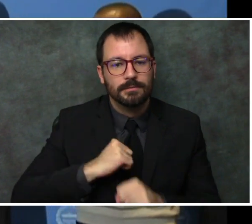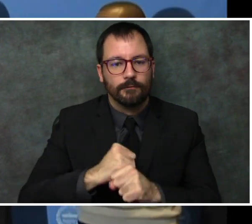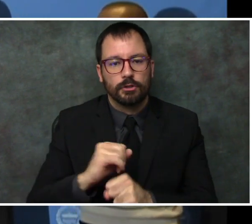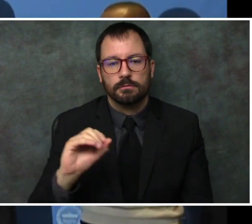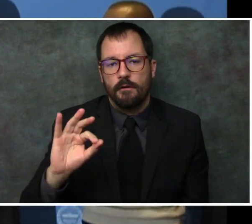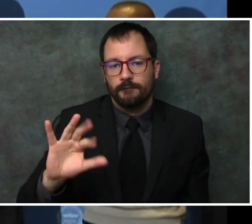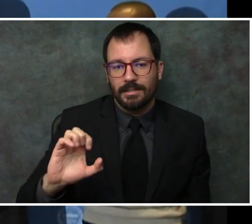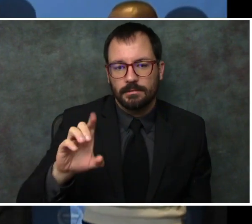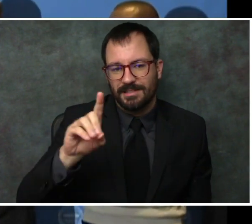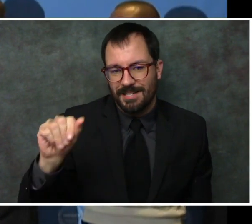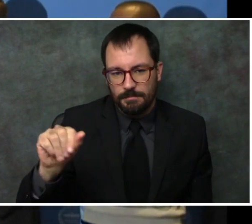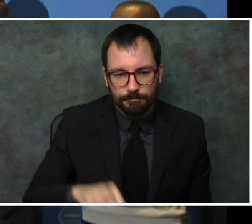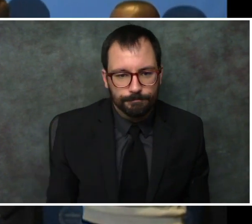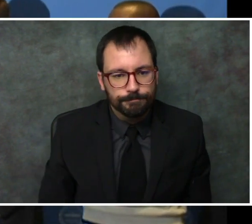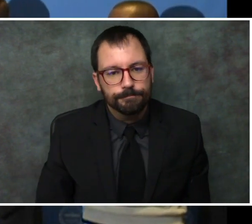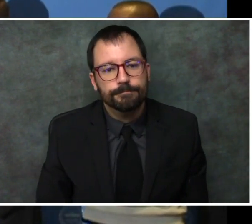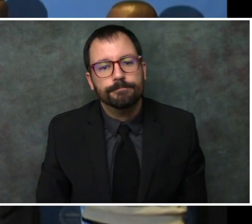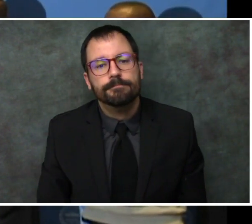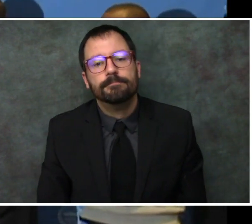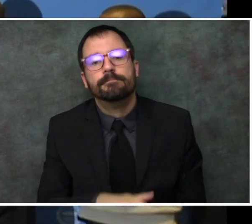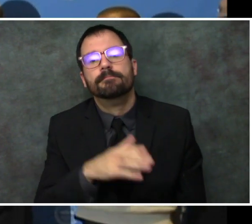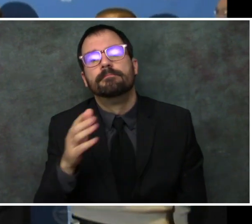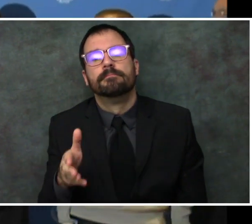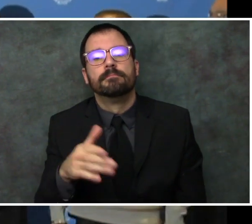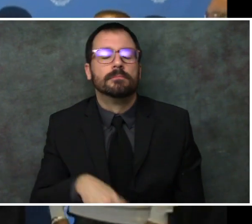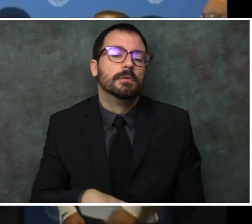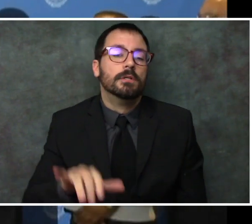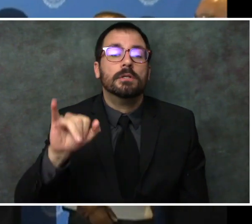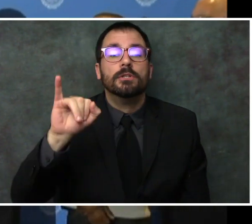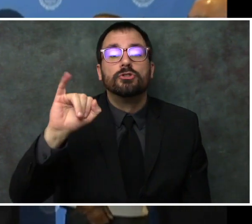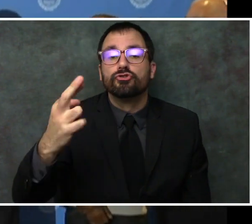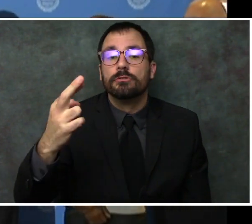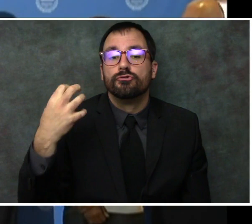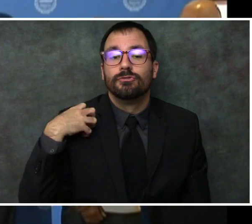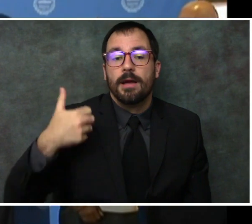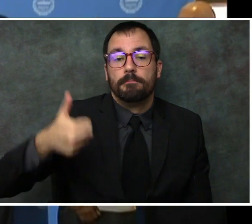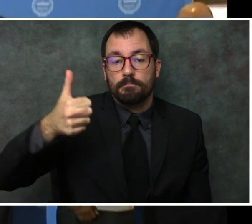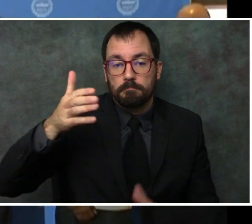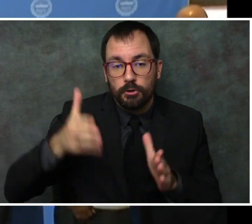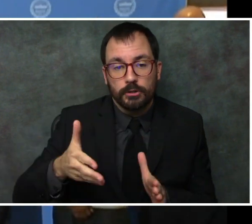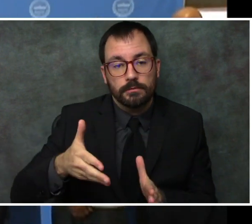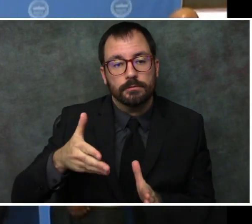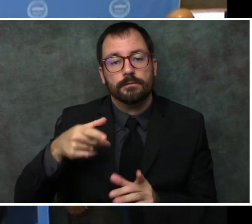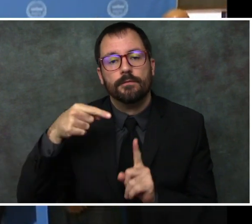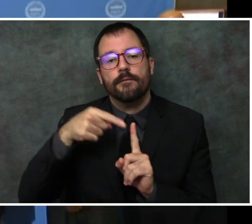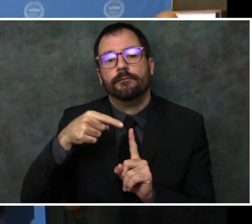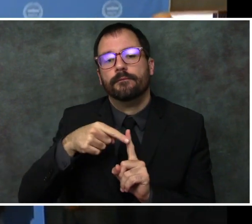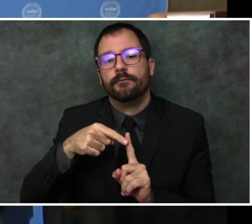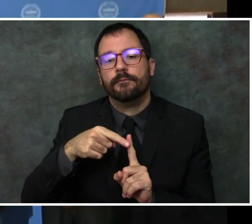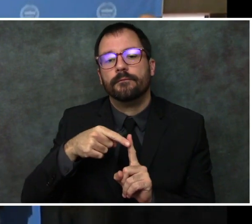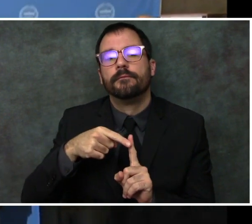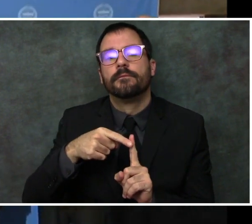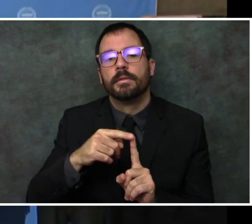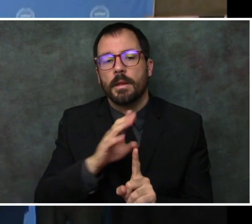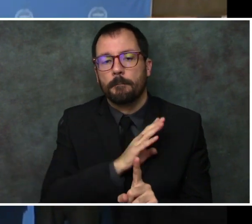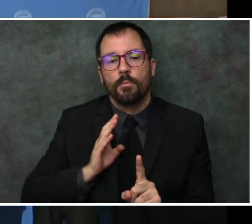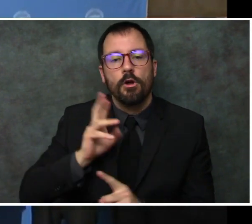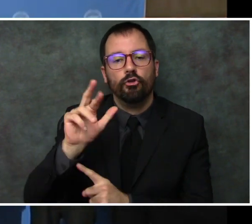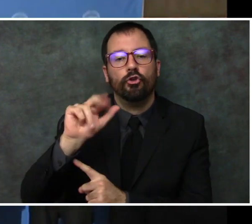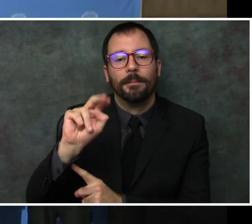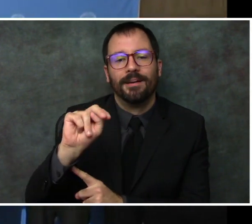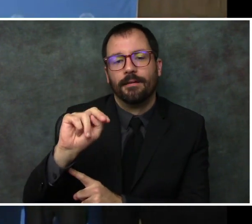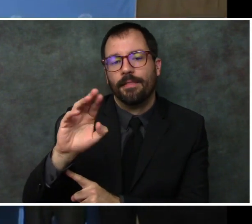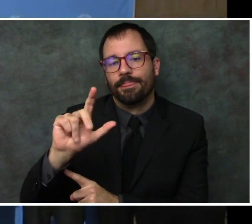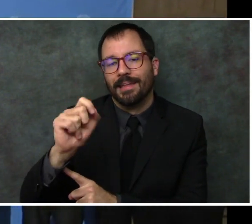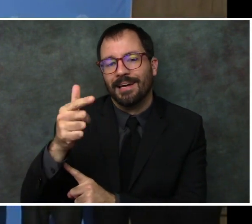Allison. Joseph D. Feaster, Jr., Chairman of the Board, Urban League of Eastern Massachusetts. Tanisha